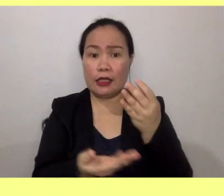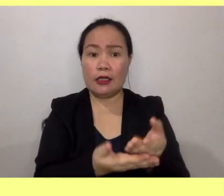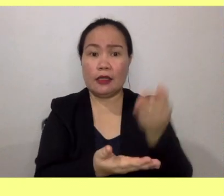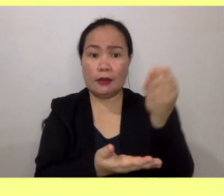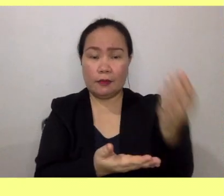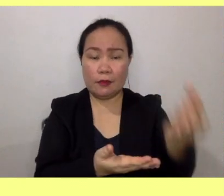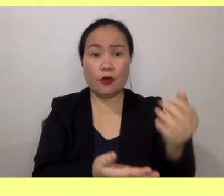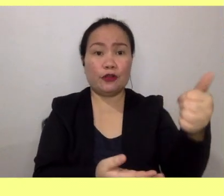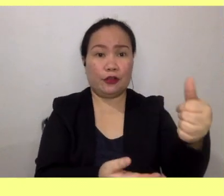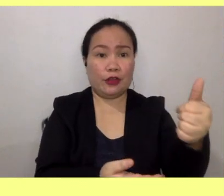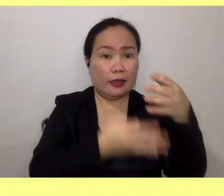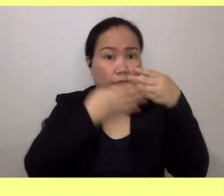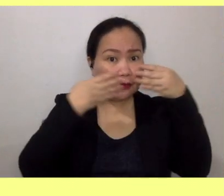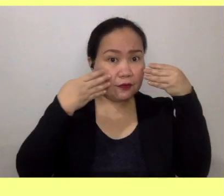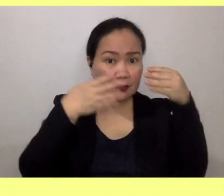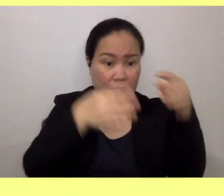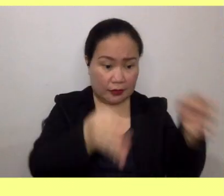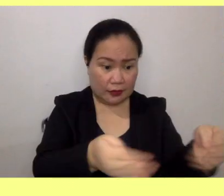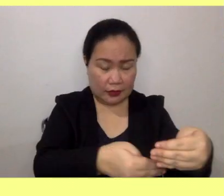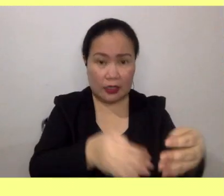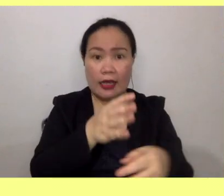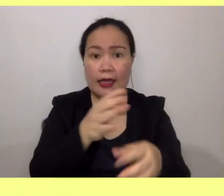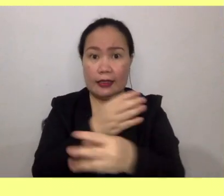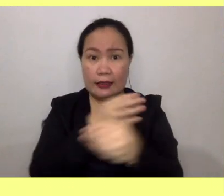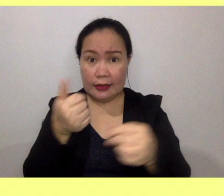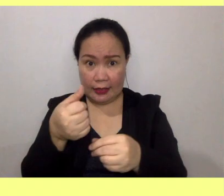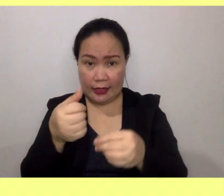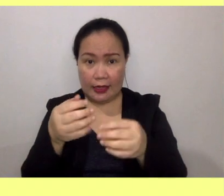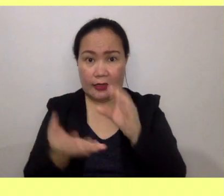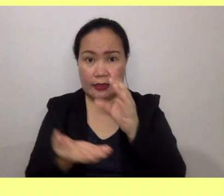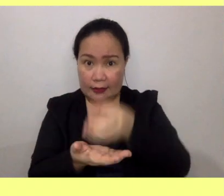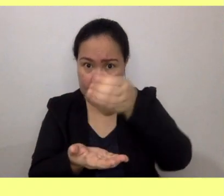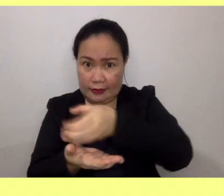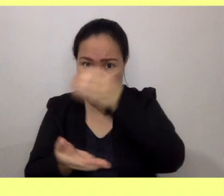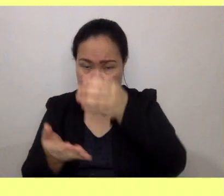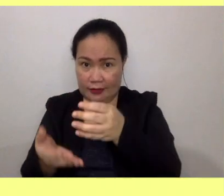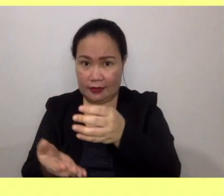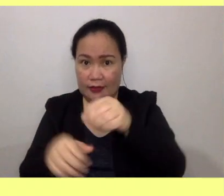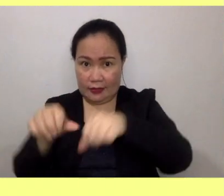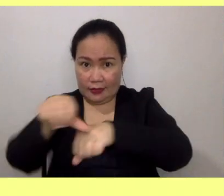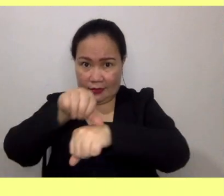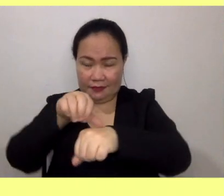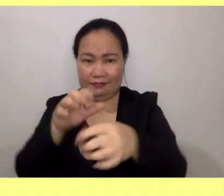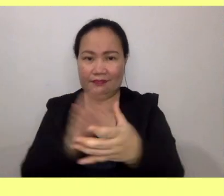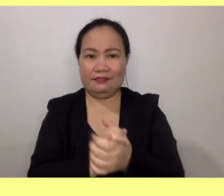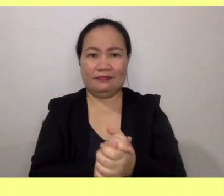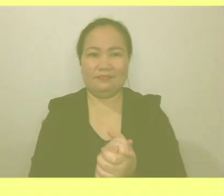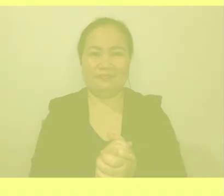save 400 pesos if they bought 10 items each.